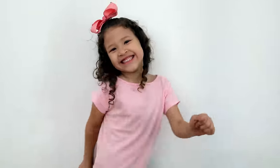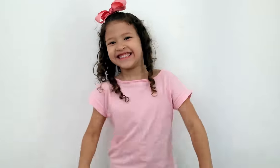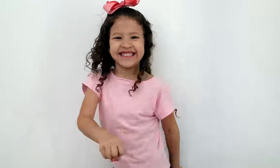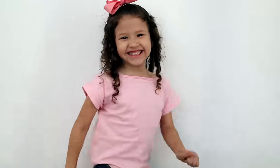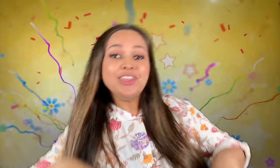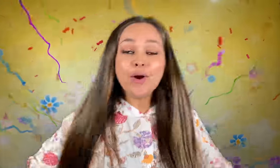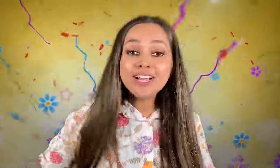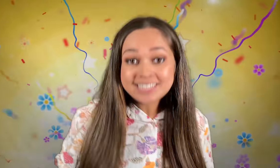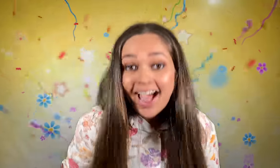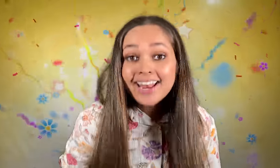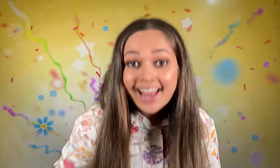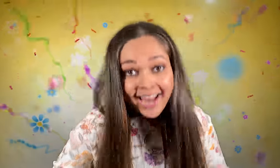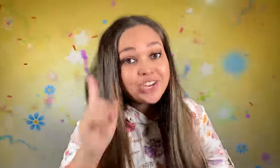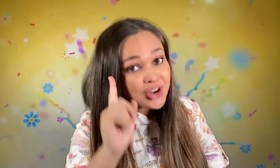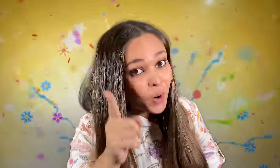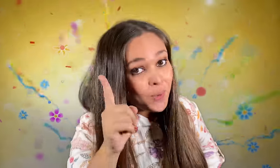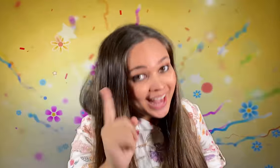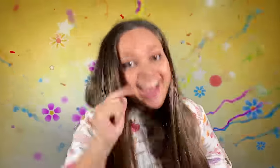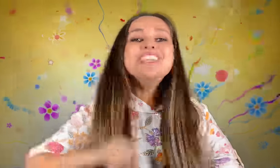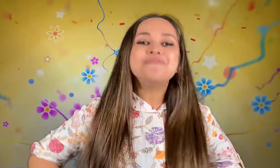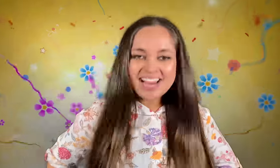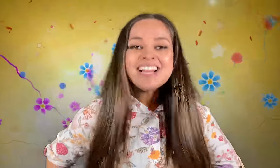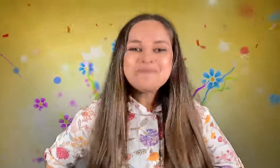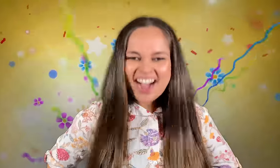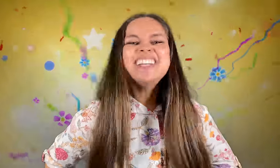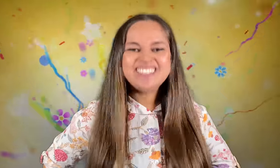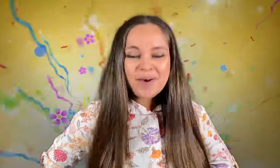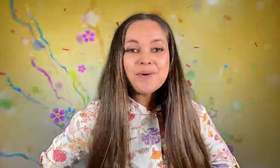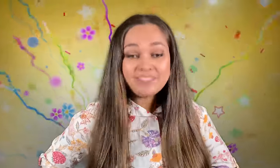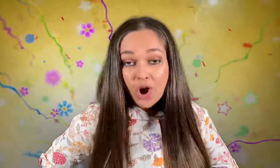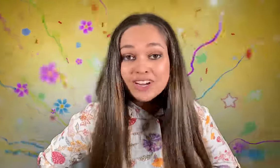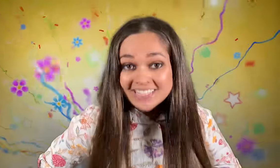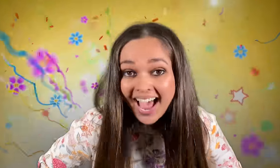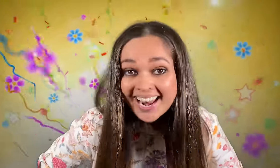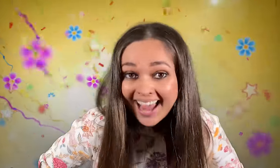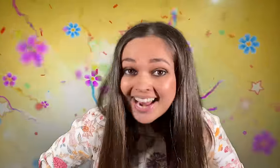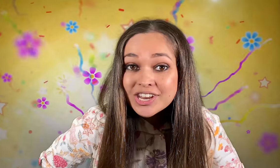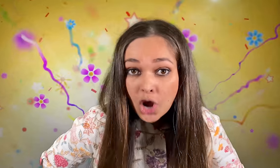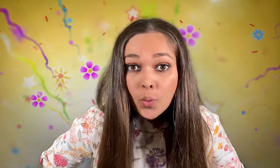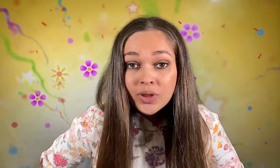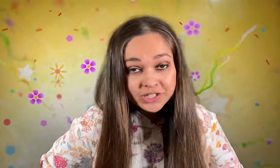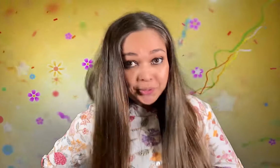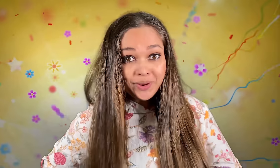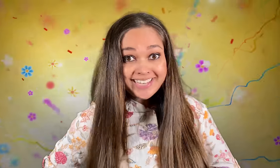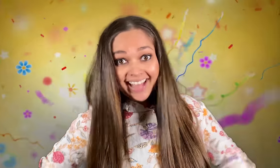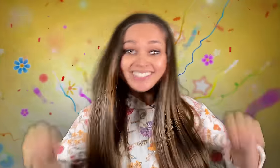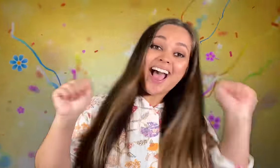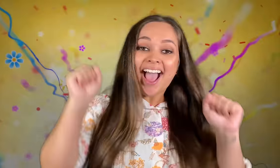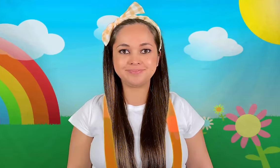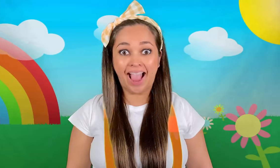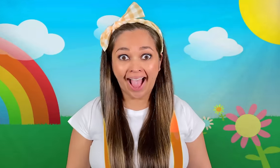dance. If you're excited and you know it, and you really wanna show it. If you're excited and you know it, do